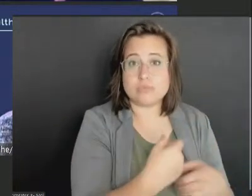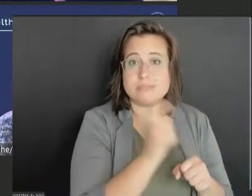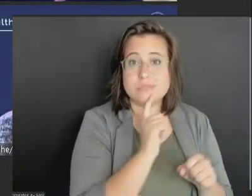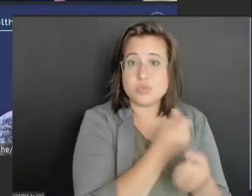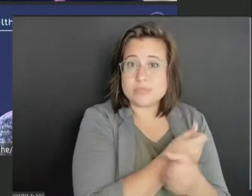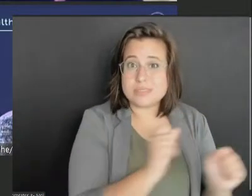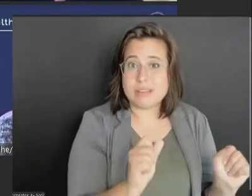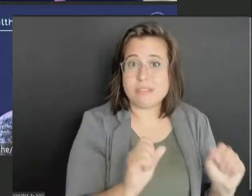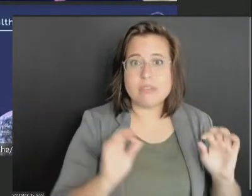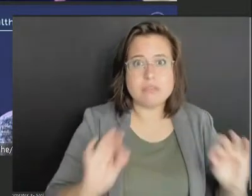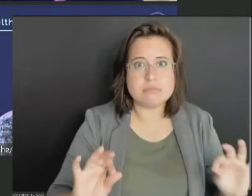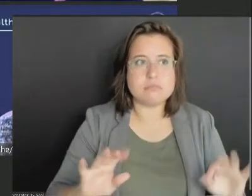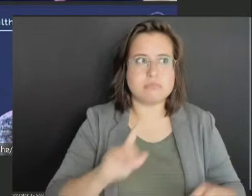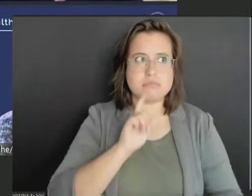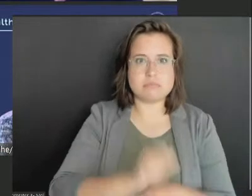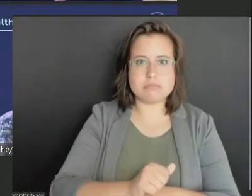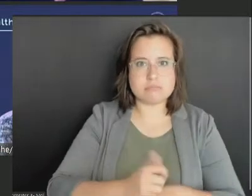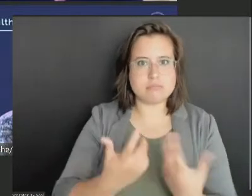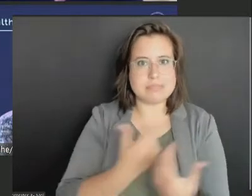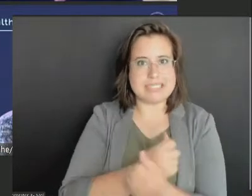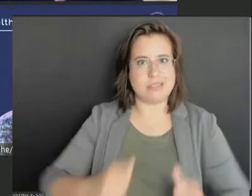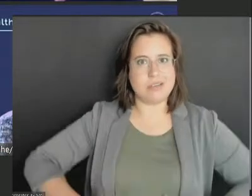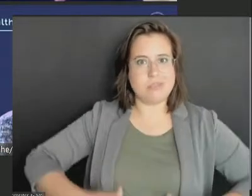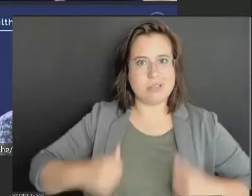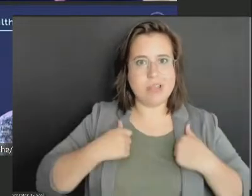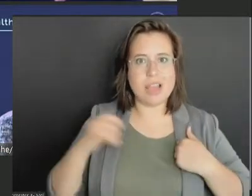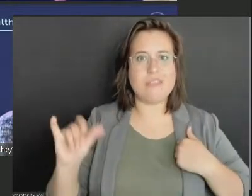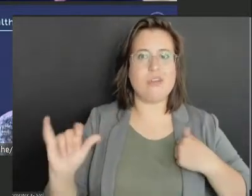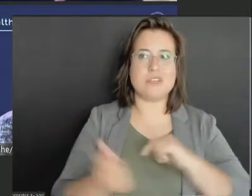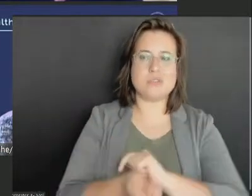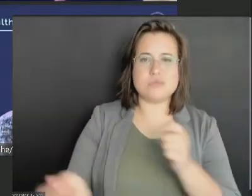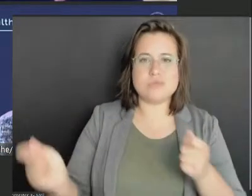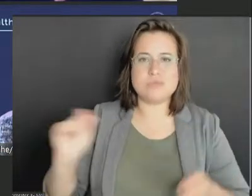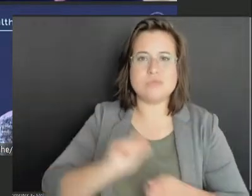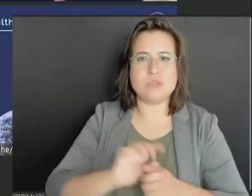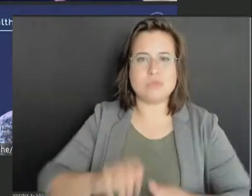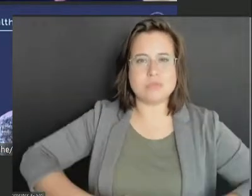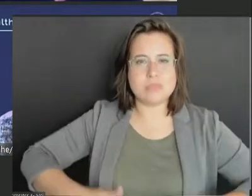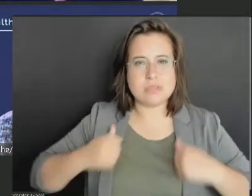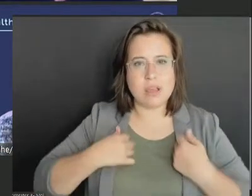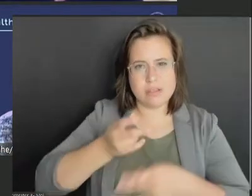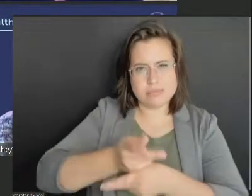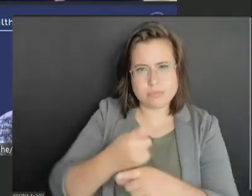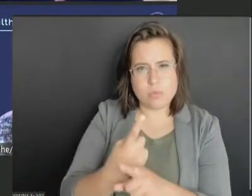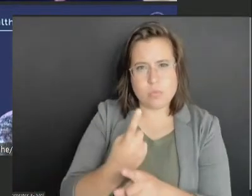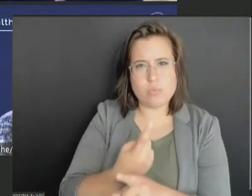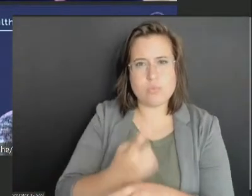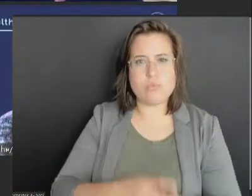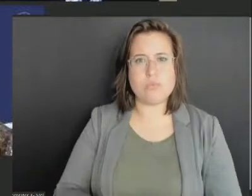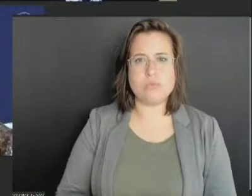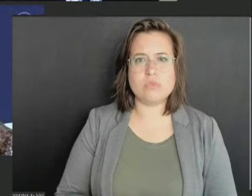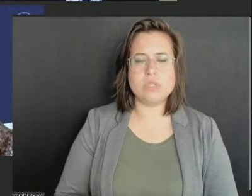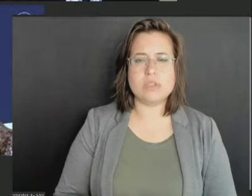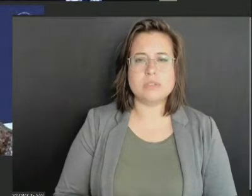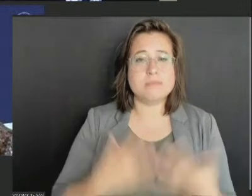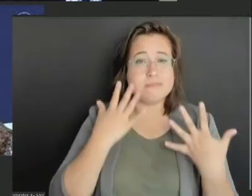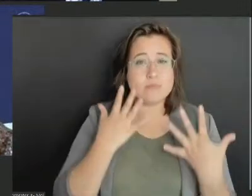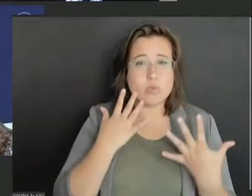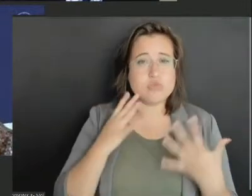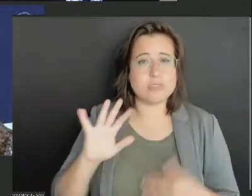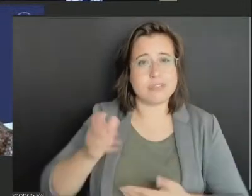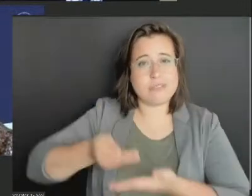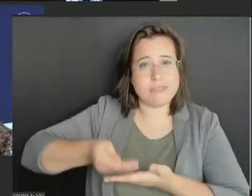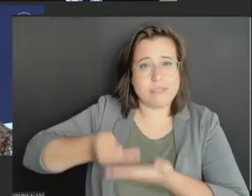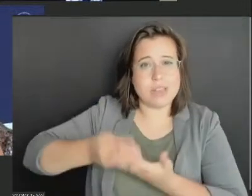only life-saving, but also life-changing as they got the care that they need. Unfortunately, that funding and those programs